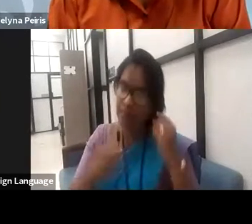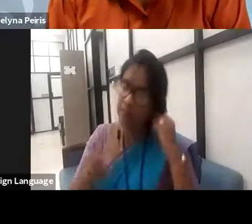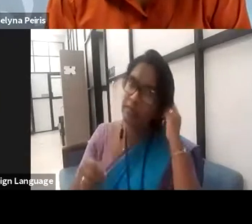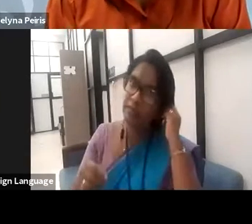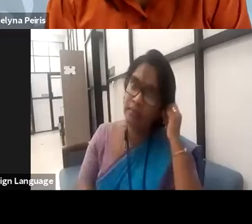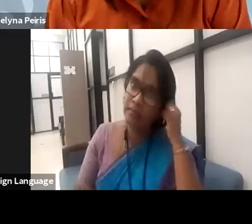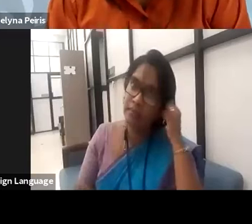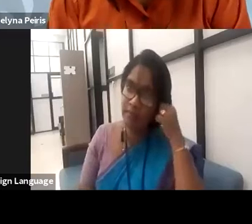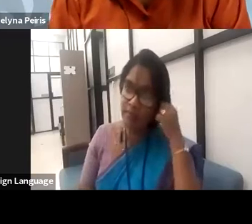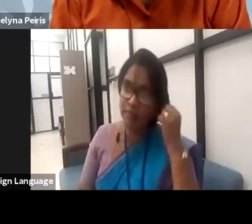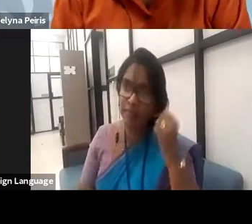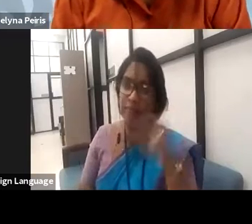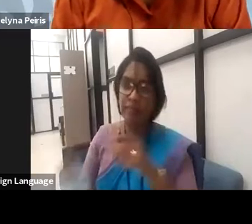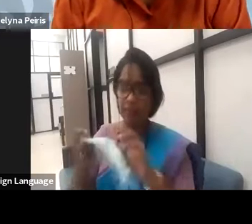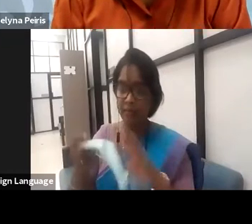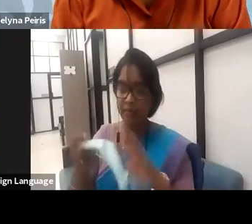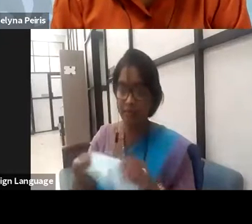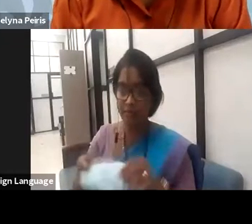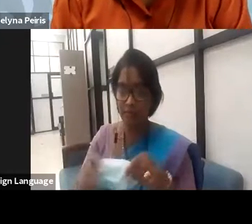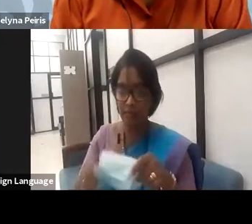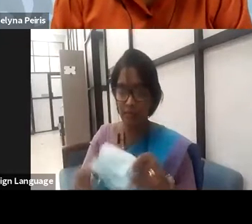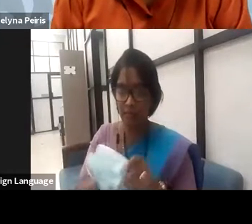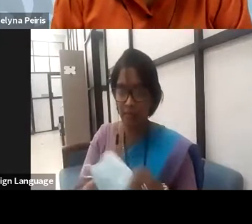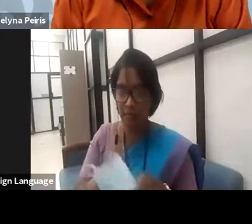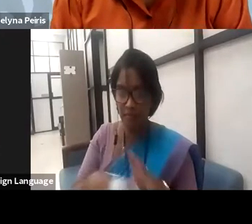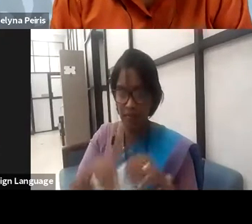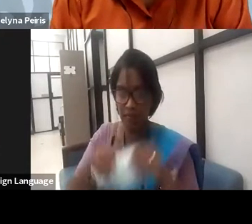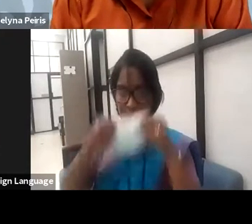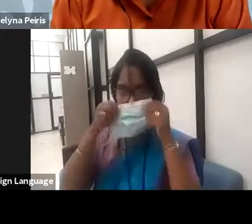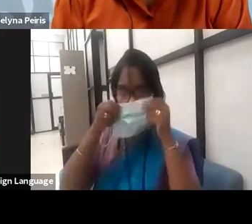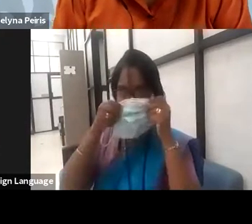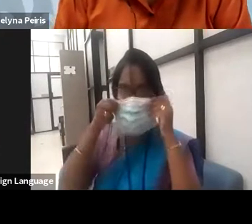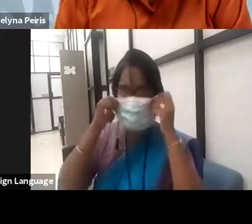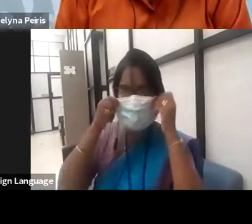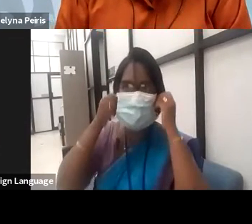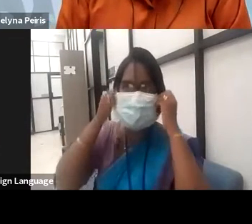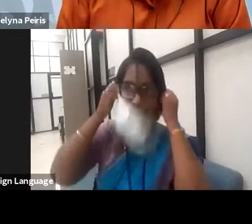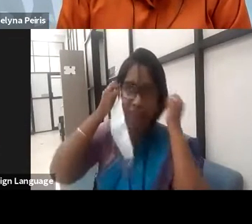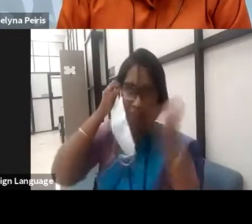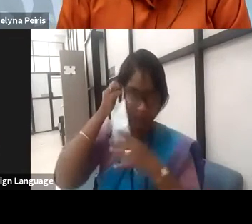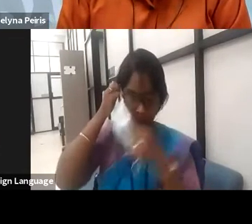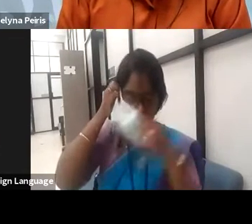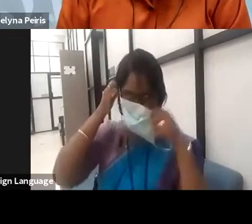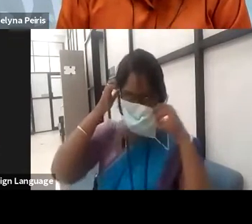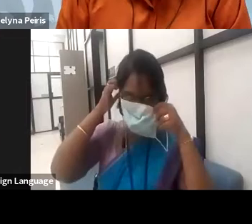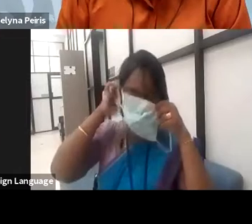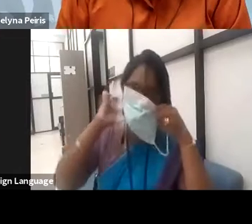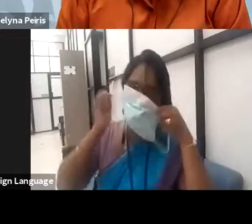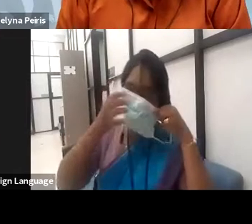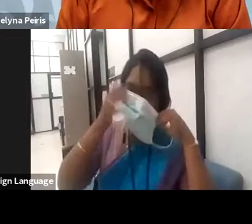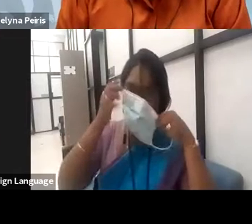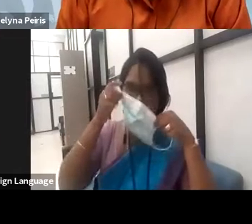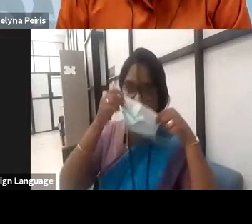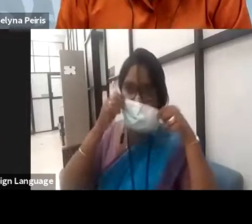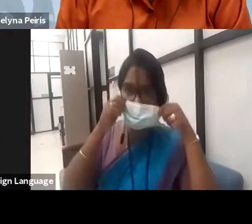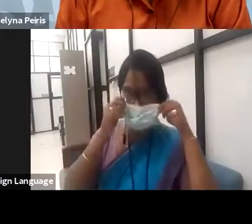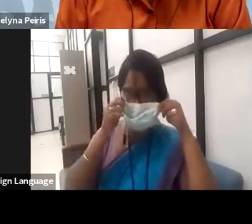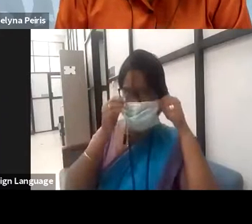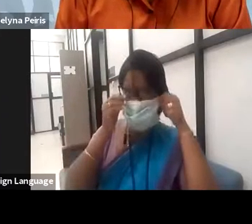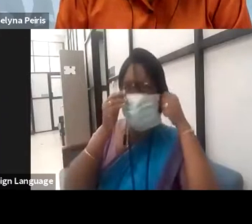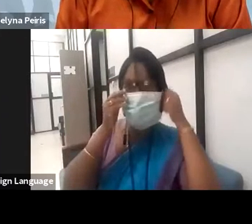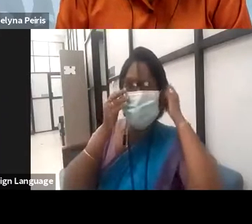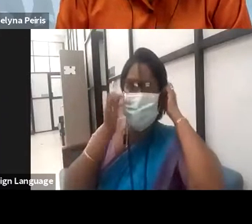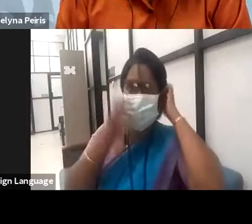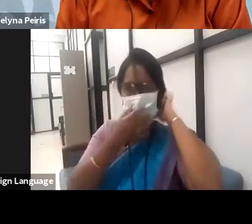was the biggest crisis I faced, at least in my time in the company. And I mean, what we really had to